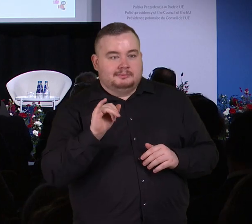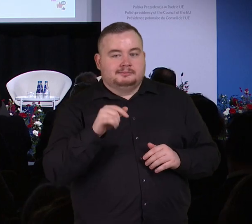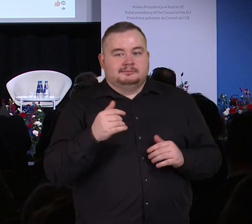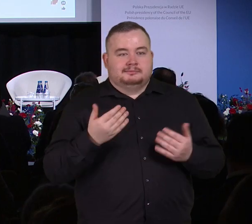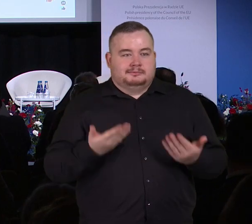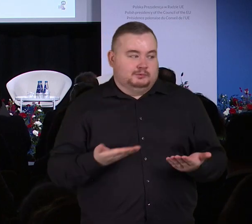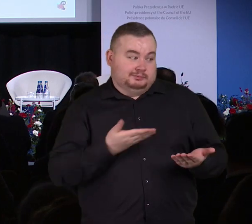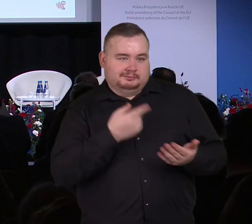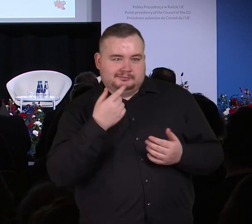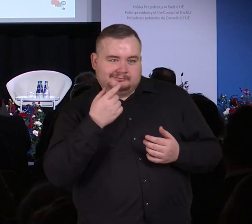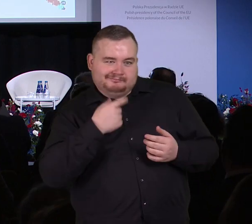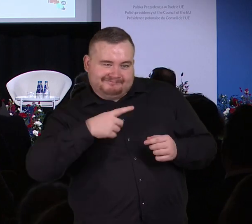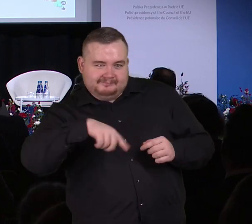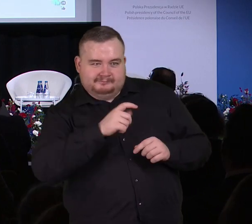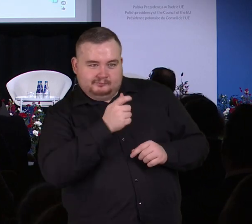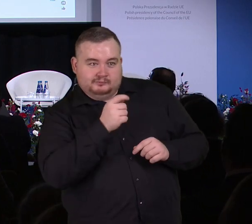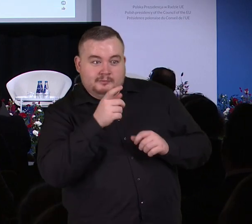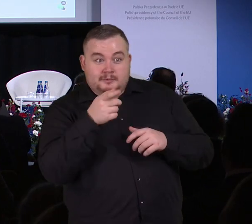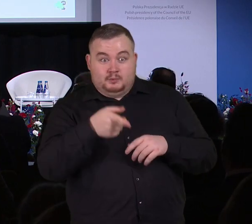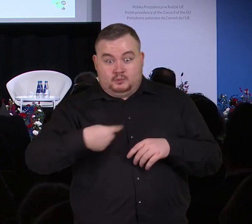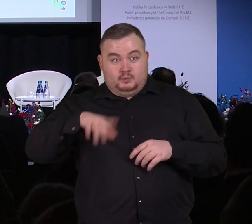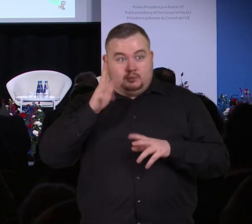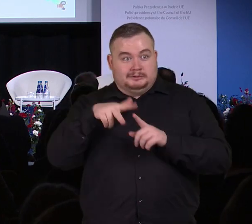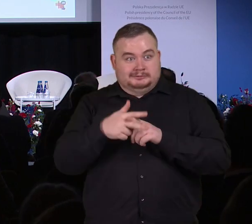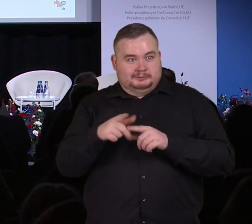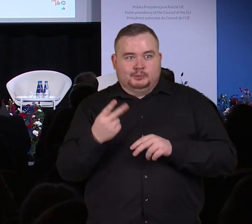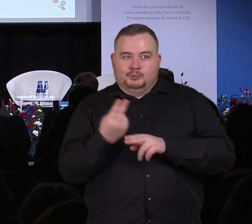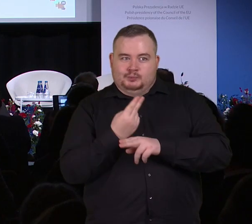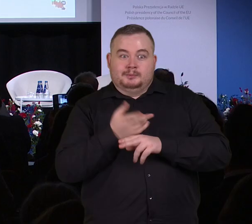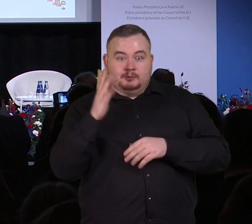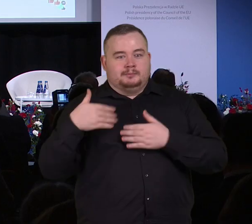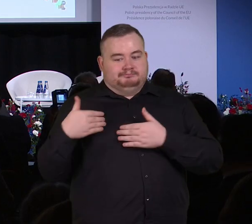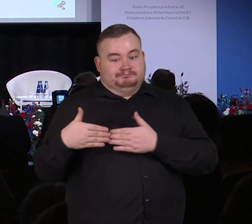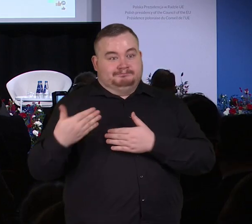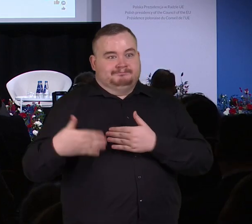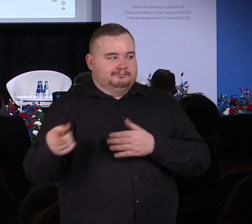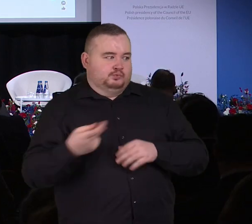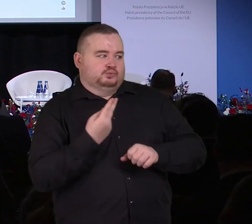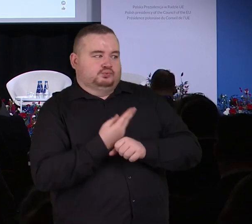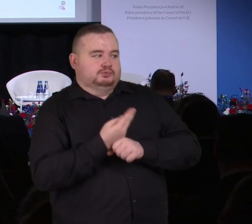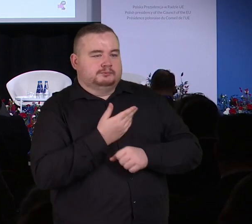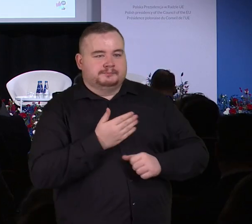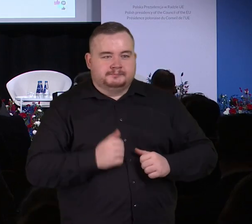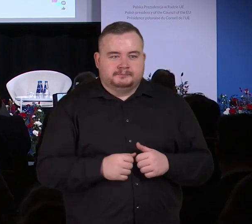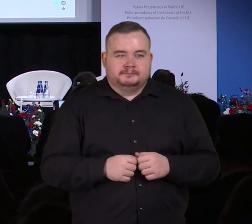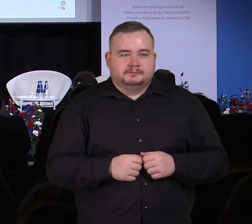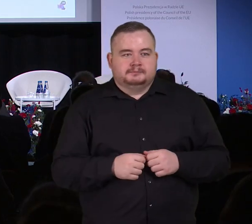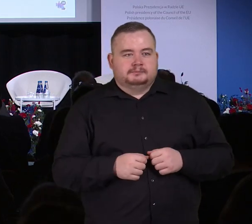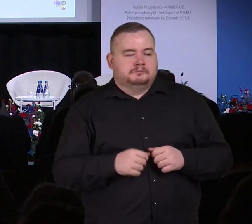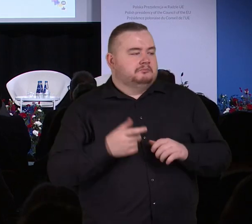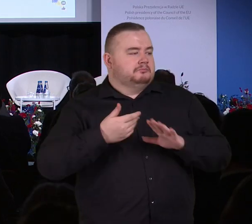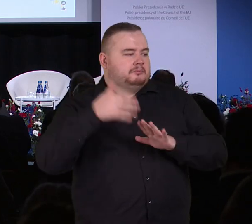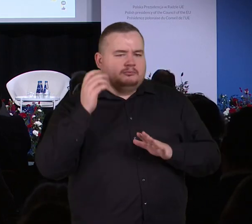react after with the Menti survey. And now that's very warm-up question to